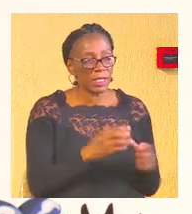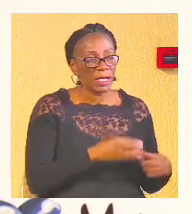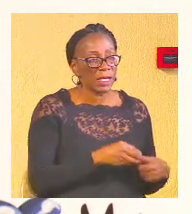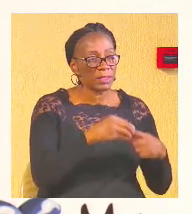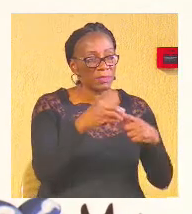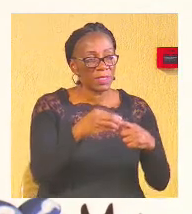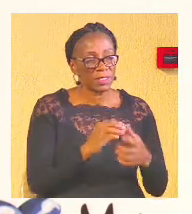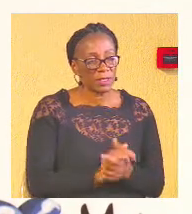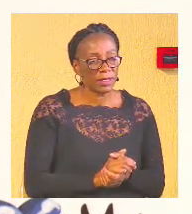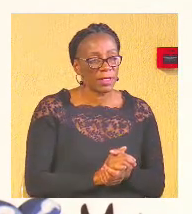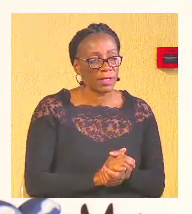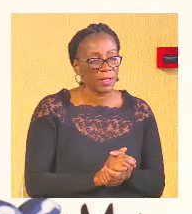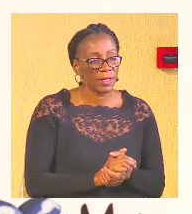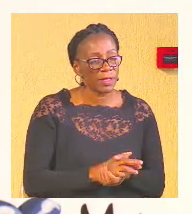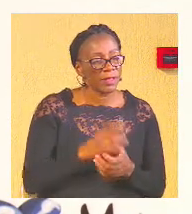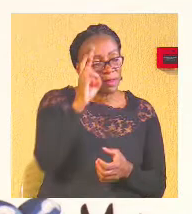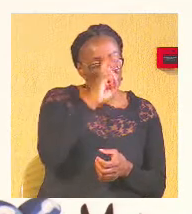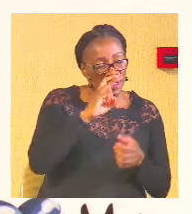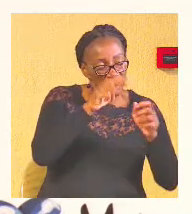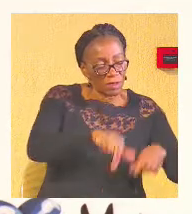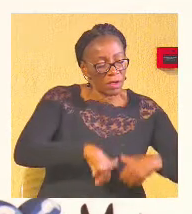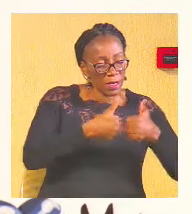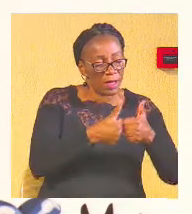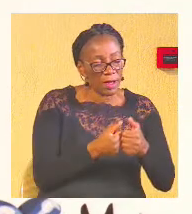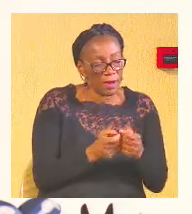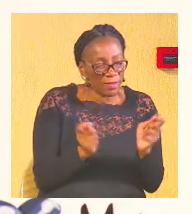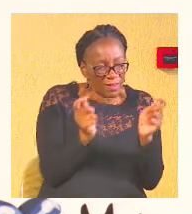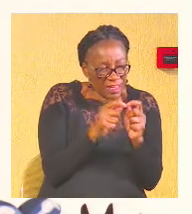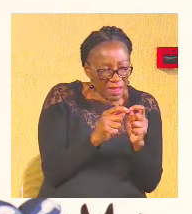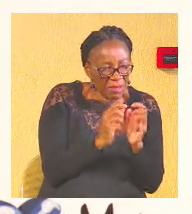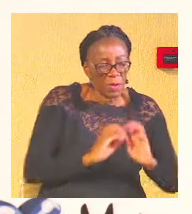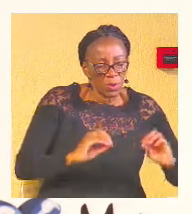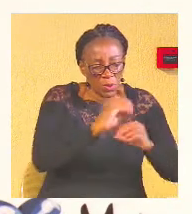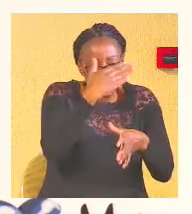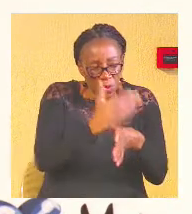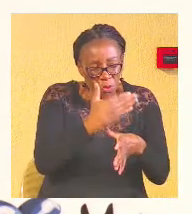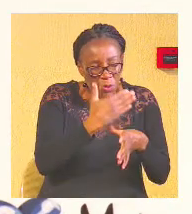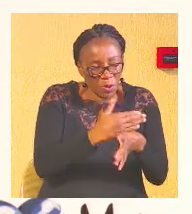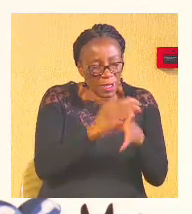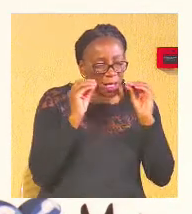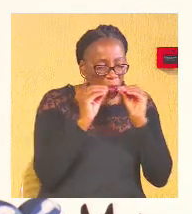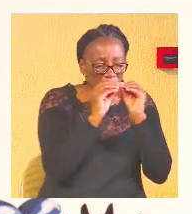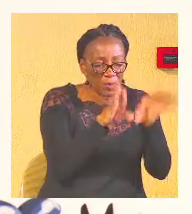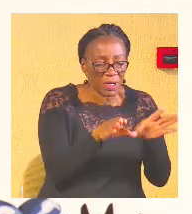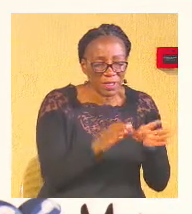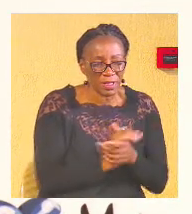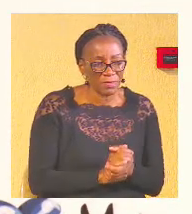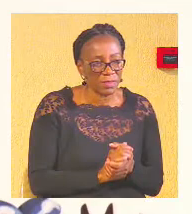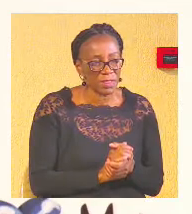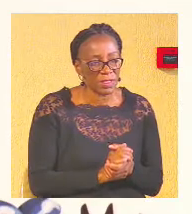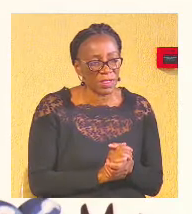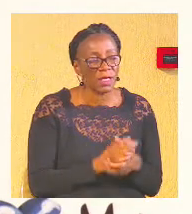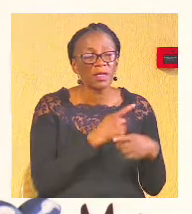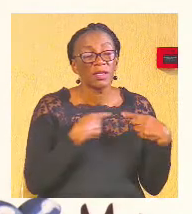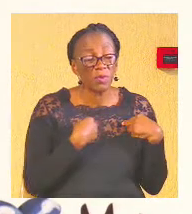regional health team or the regional response team is not spreading the message or talking to the elderly people, we will look